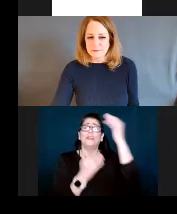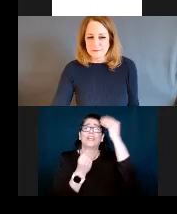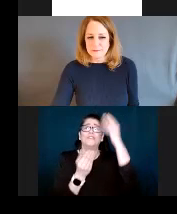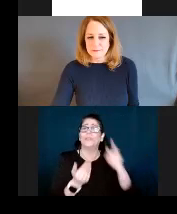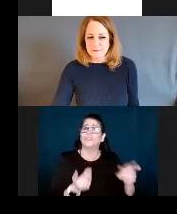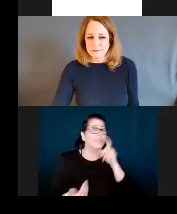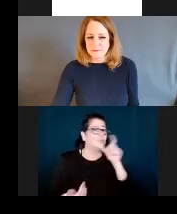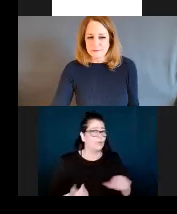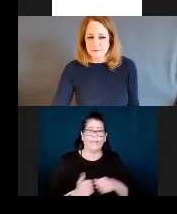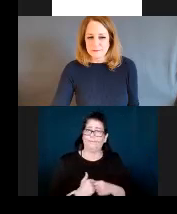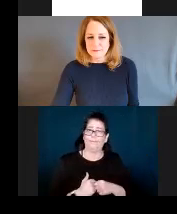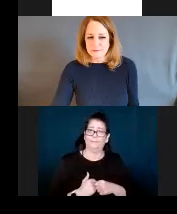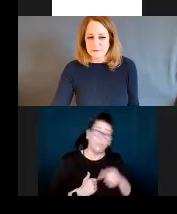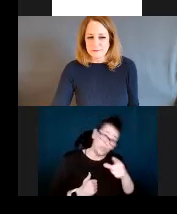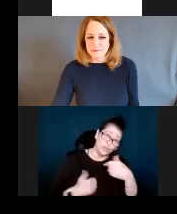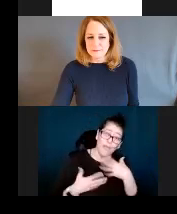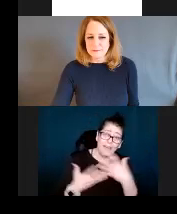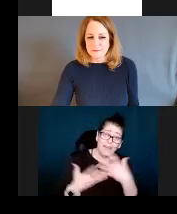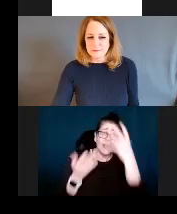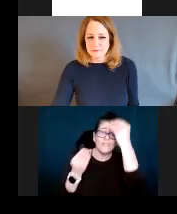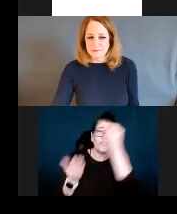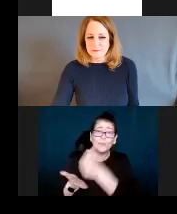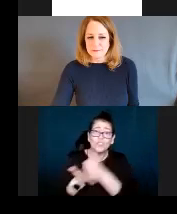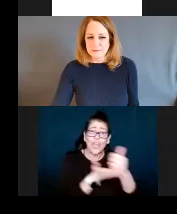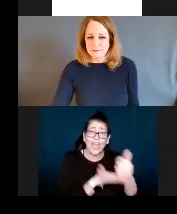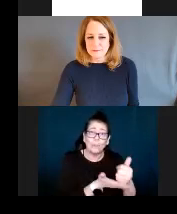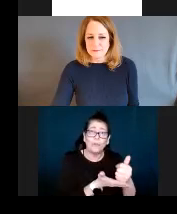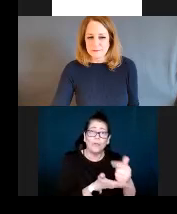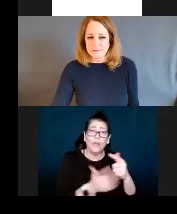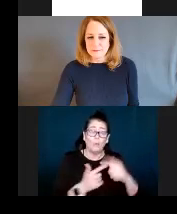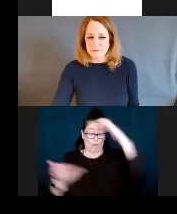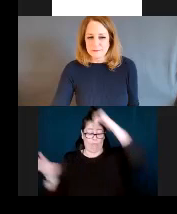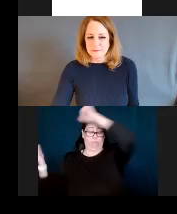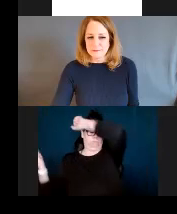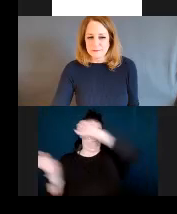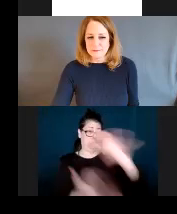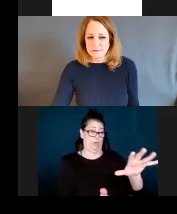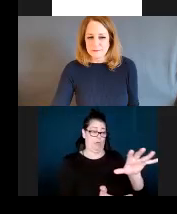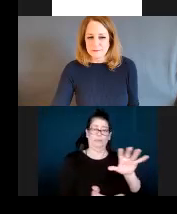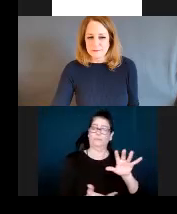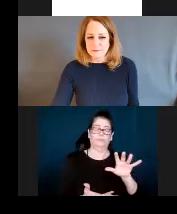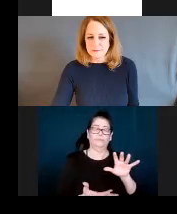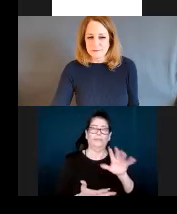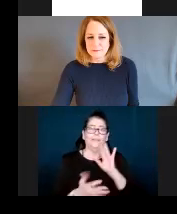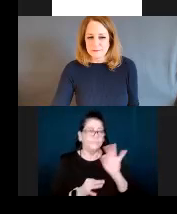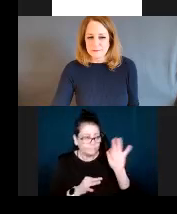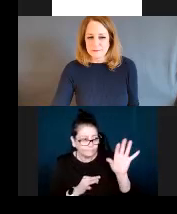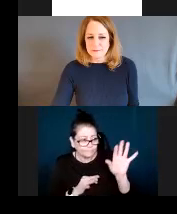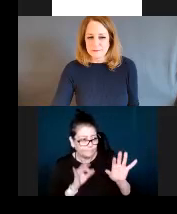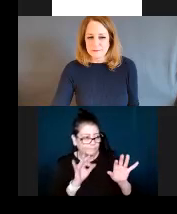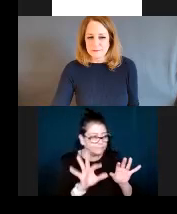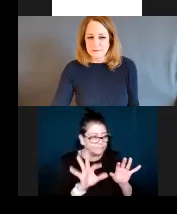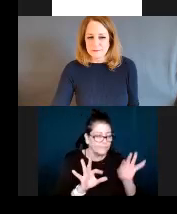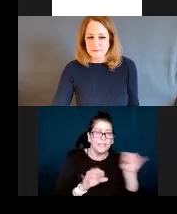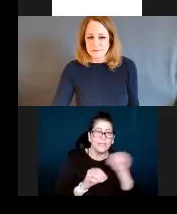lot of information that can help that survivor, but we want to give that information in a way that the survivor can really understand, digest, and